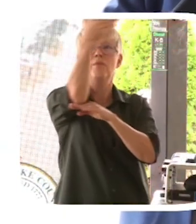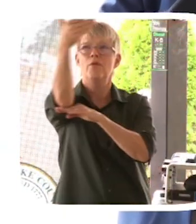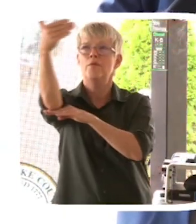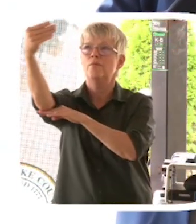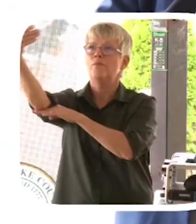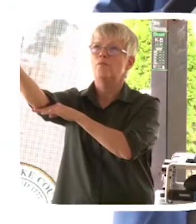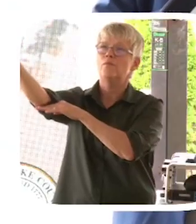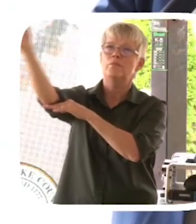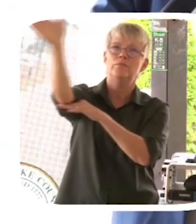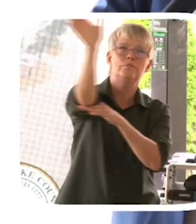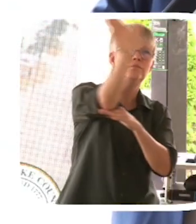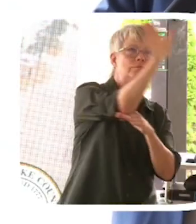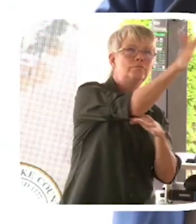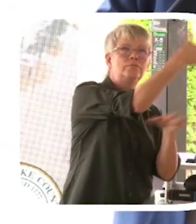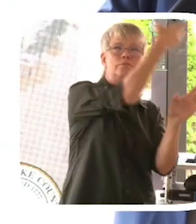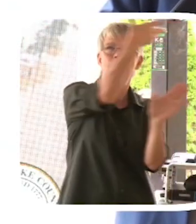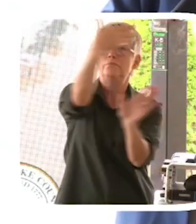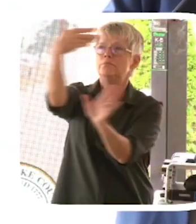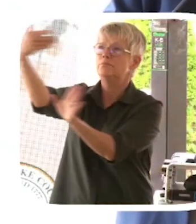wave o'er the